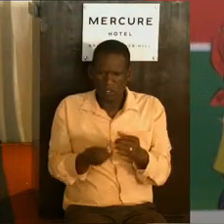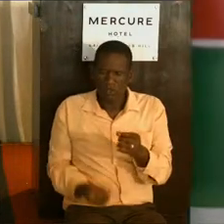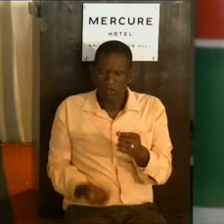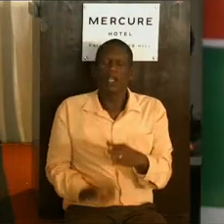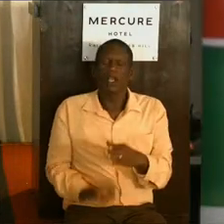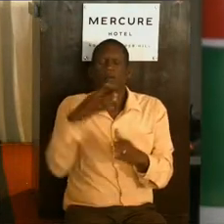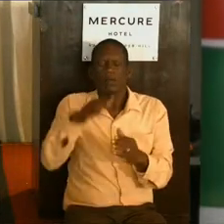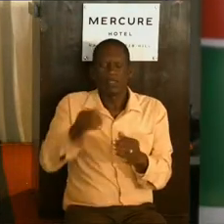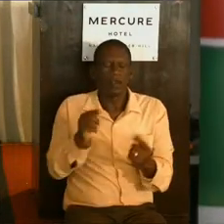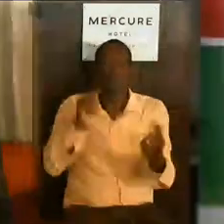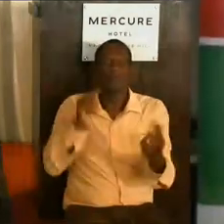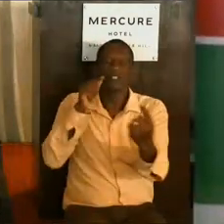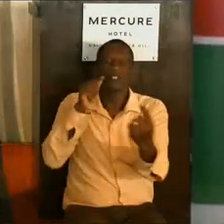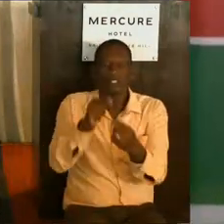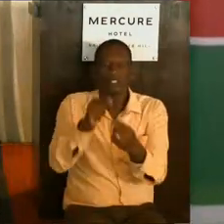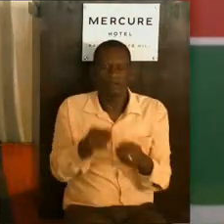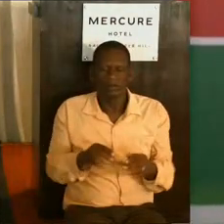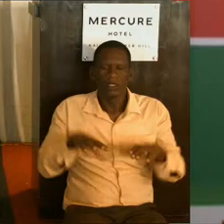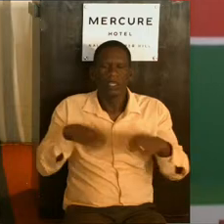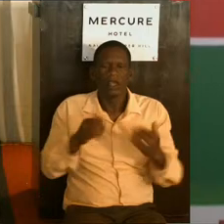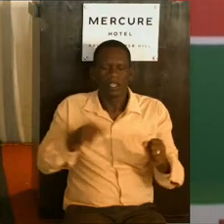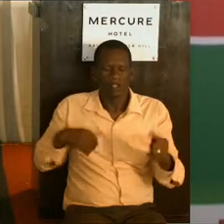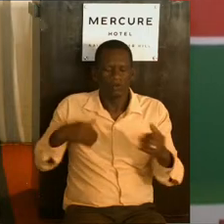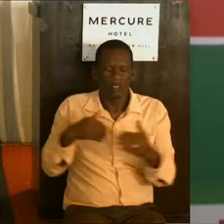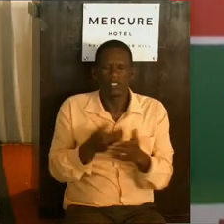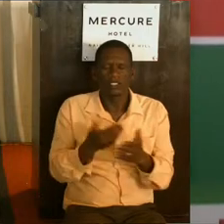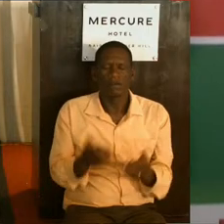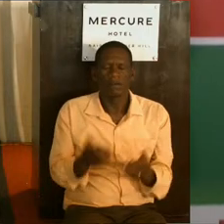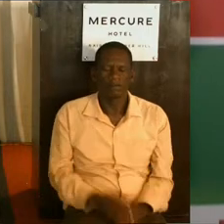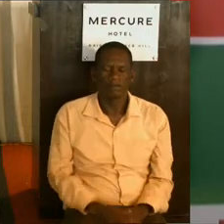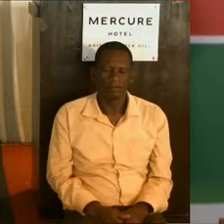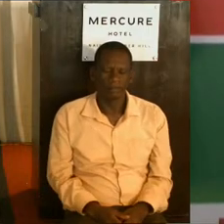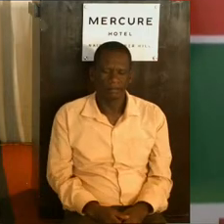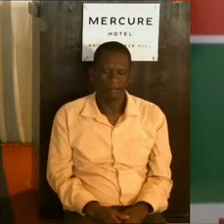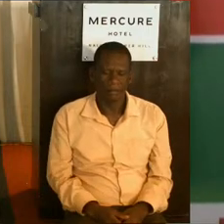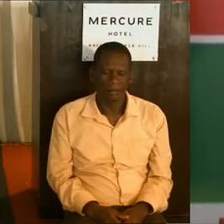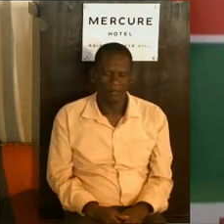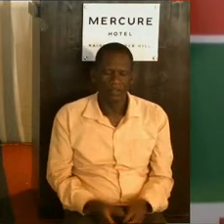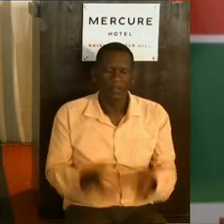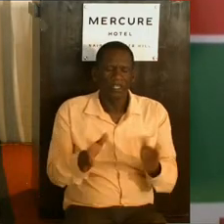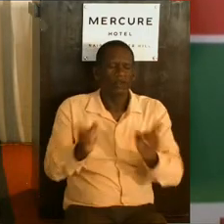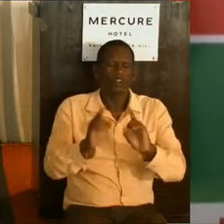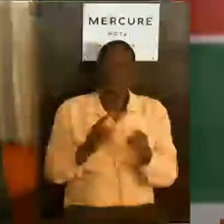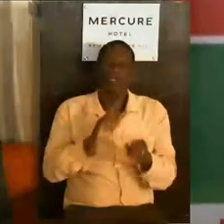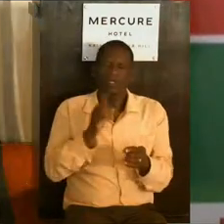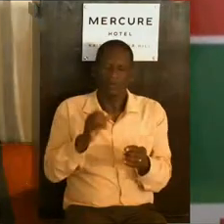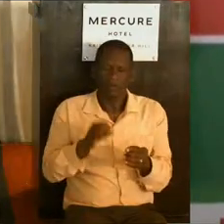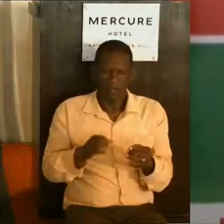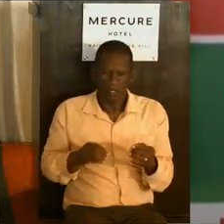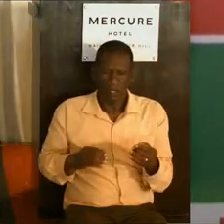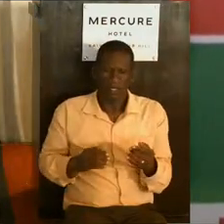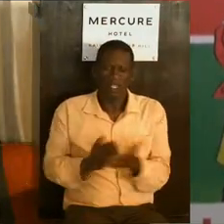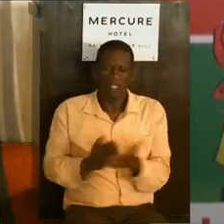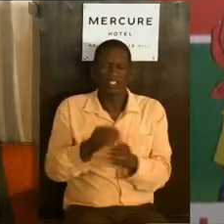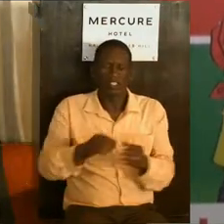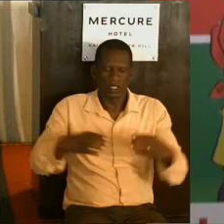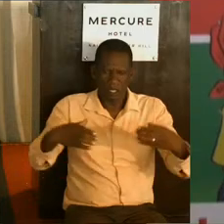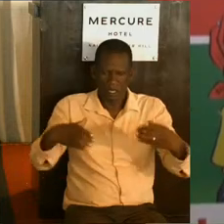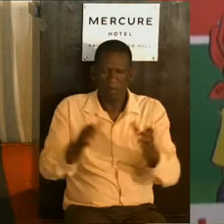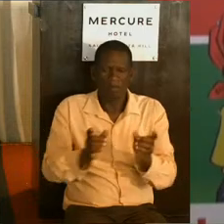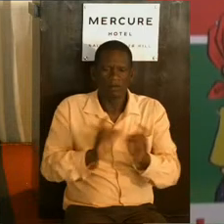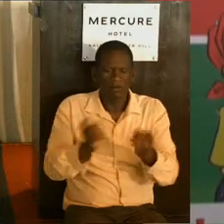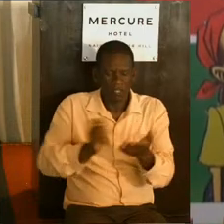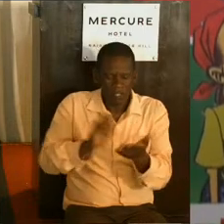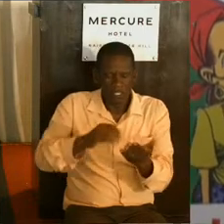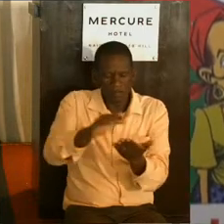ambition how did we get here so don't tell me we of the writers Club should never write